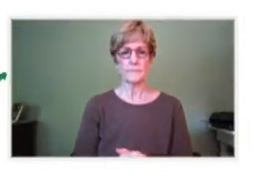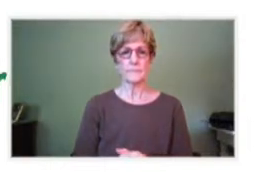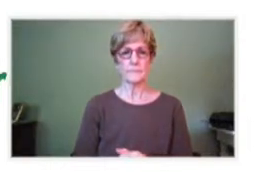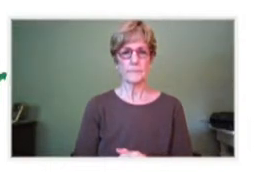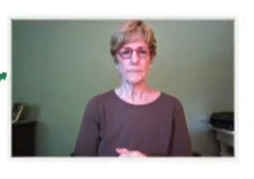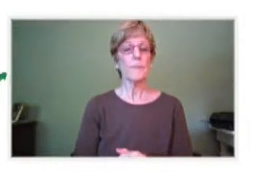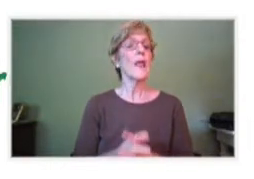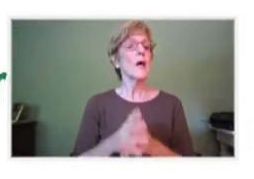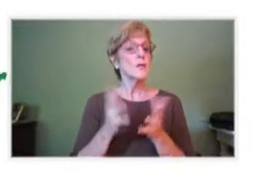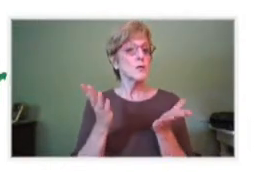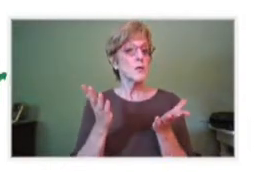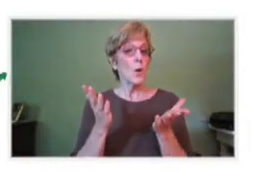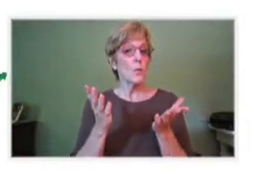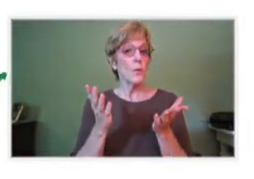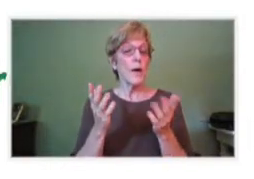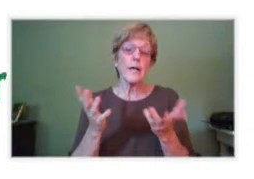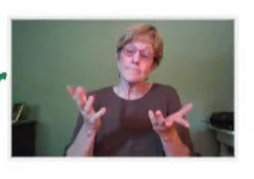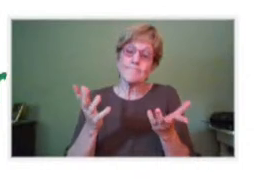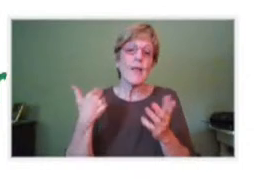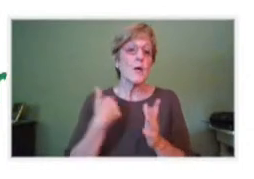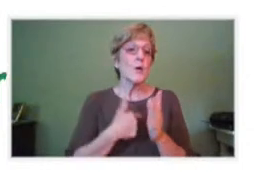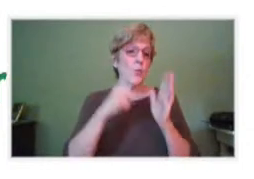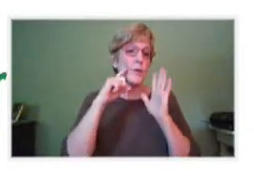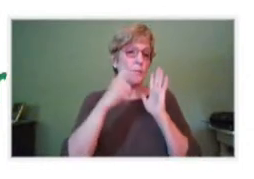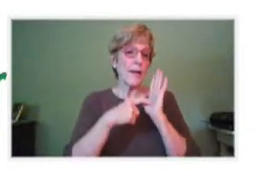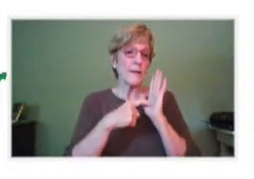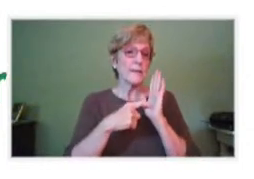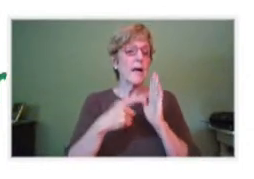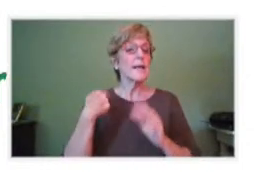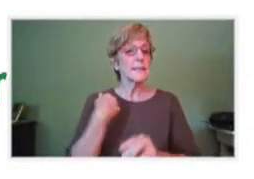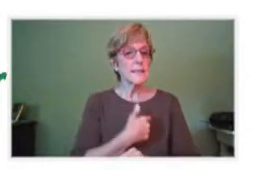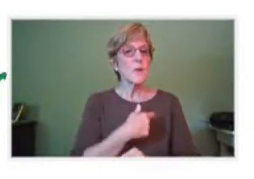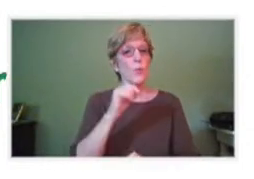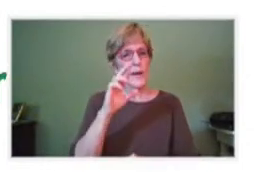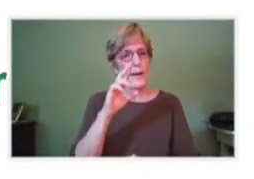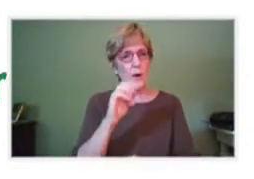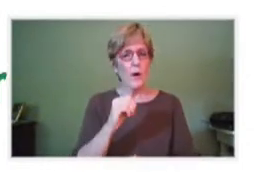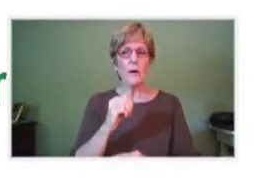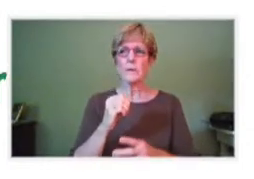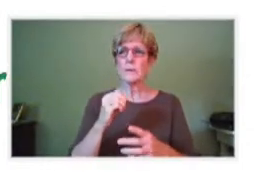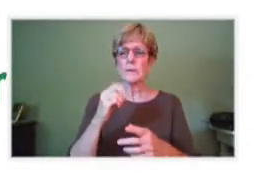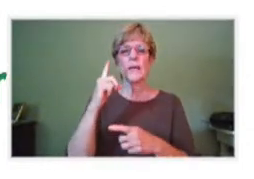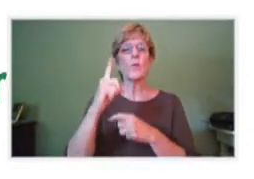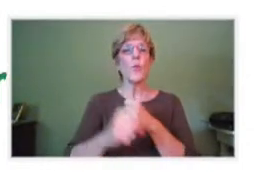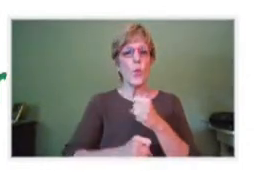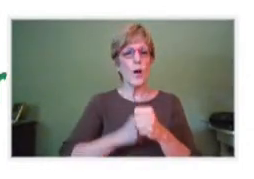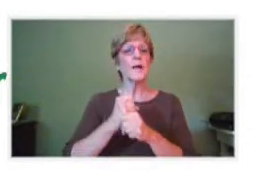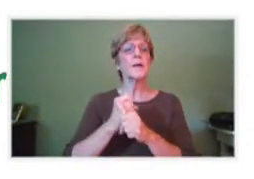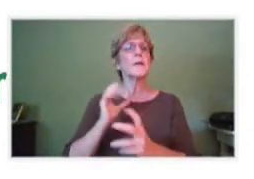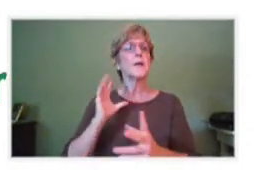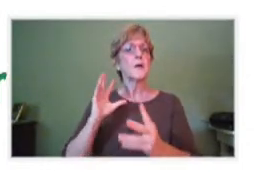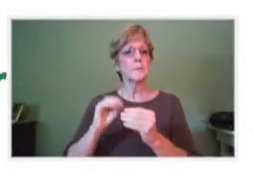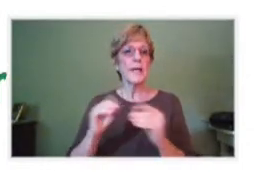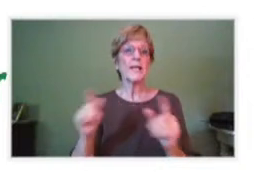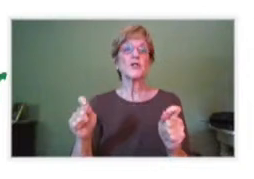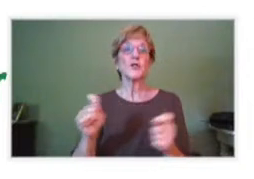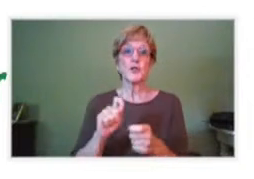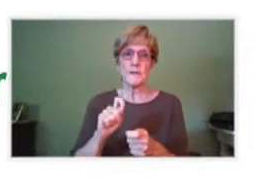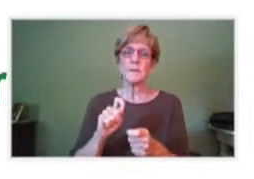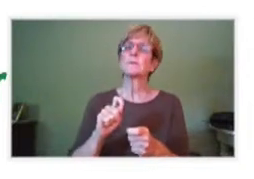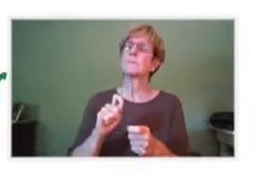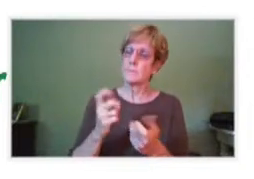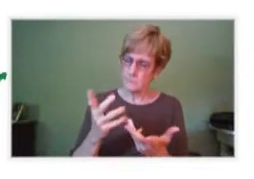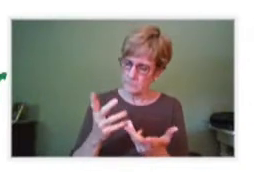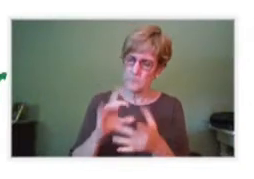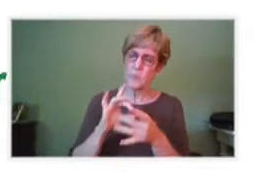So we recognize that we are a year into this program, but there have been dramatic shifts related to the program. And